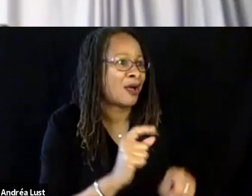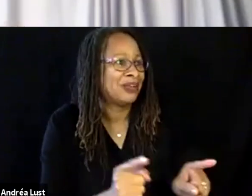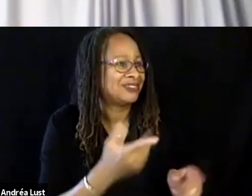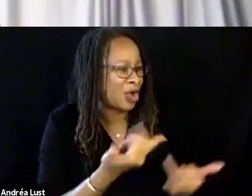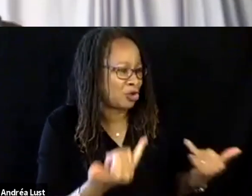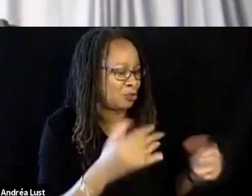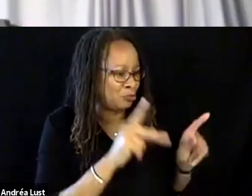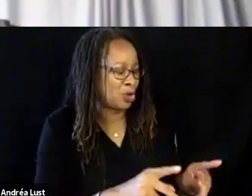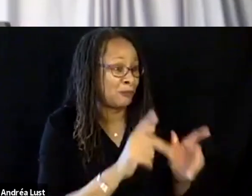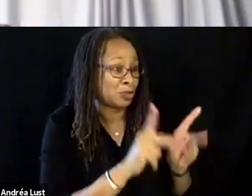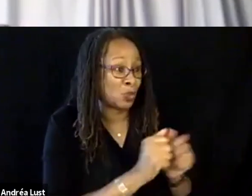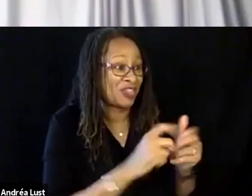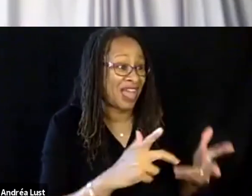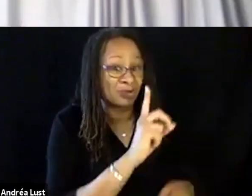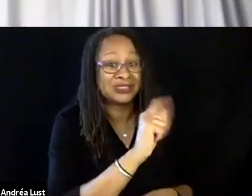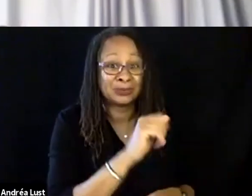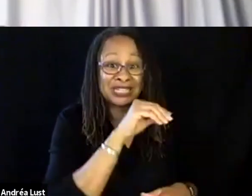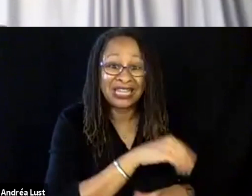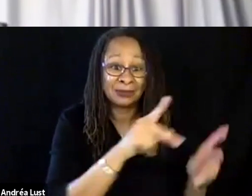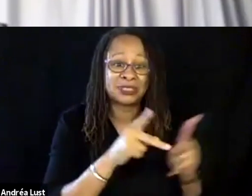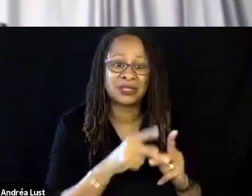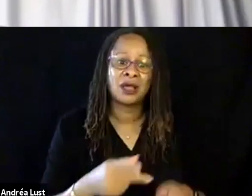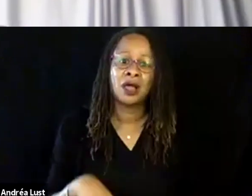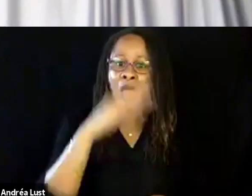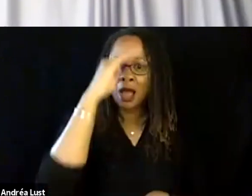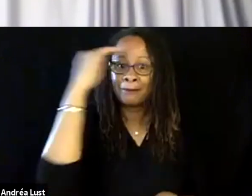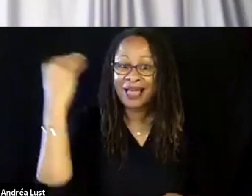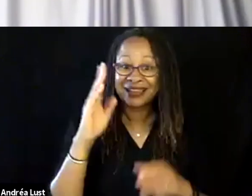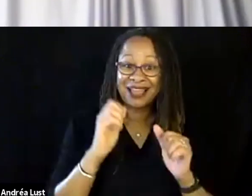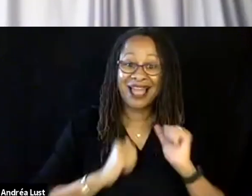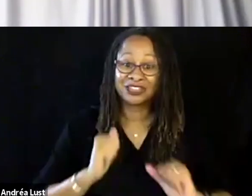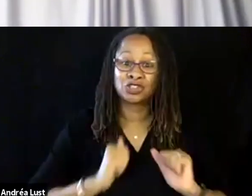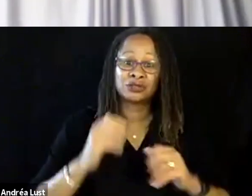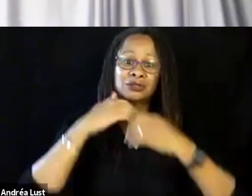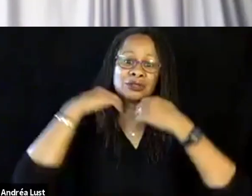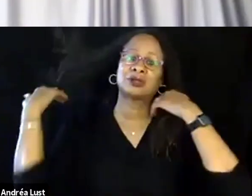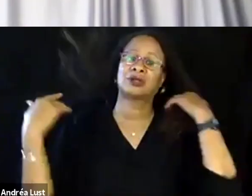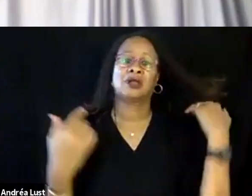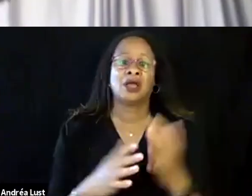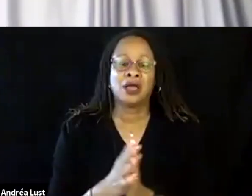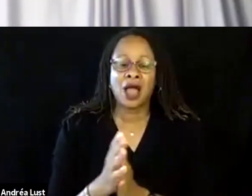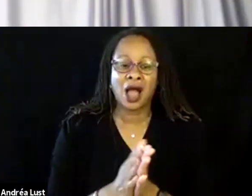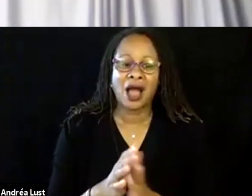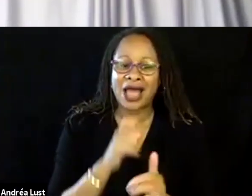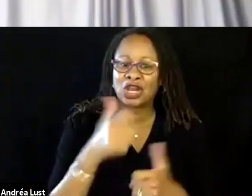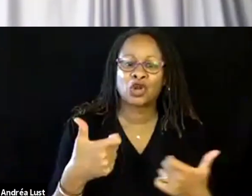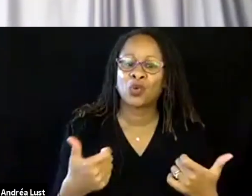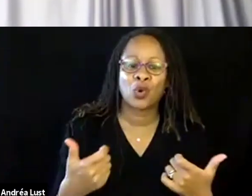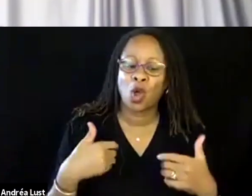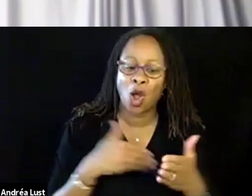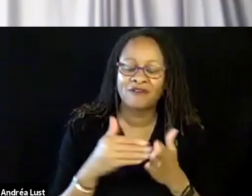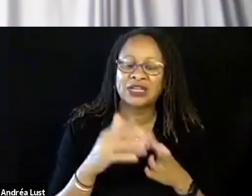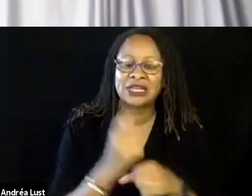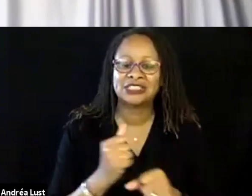Because me as a Black actress, wheelchair or not, I don't get to audition for the roles that is for the Black actress or